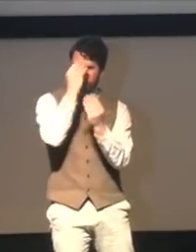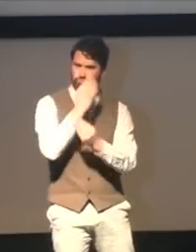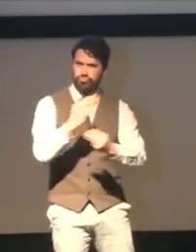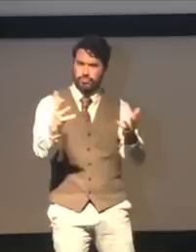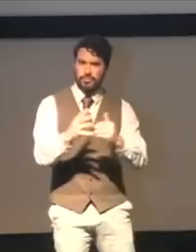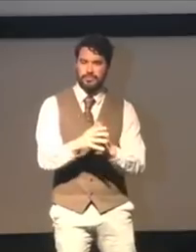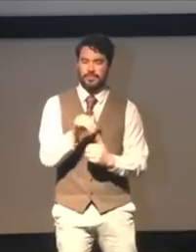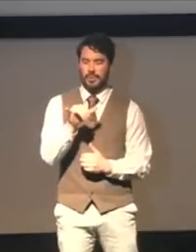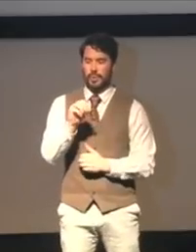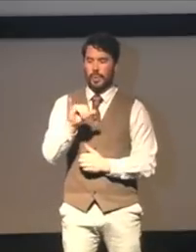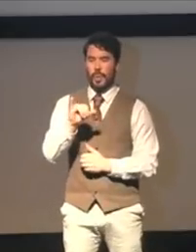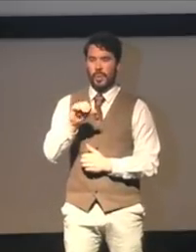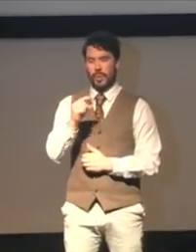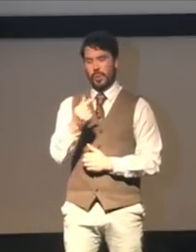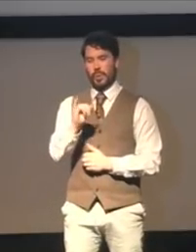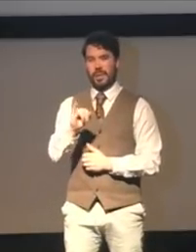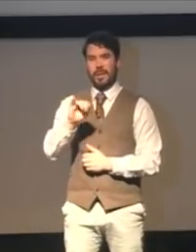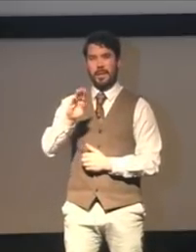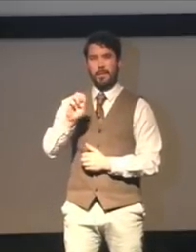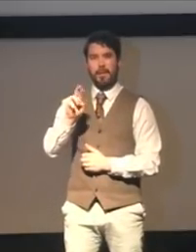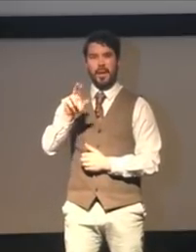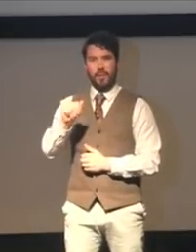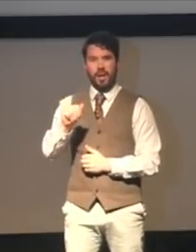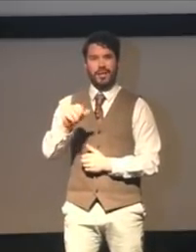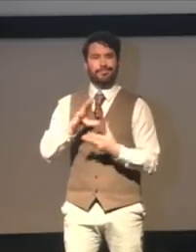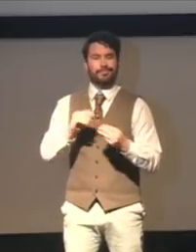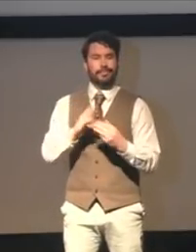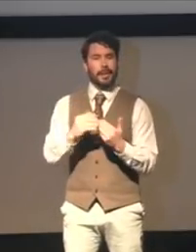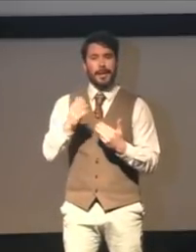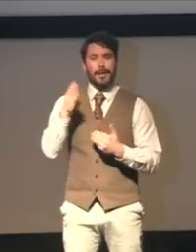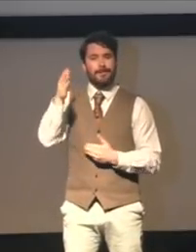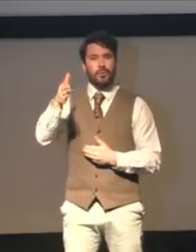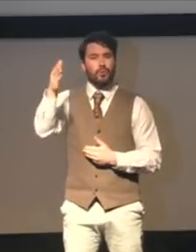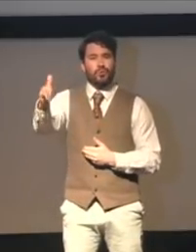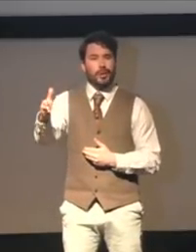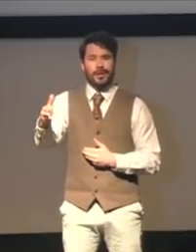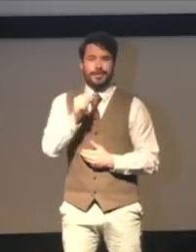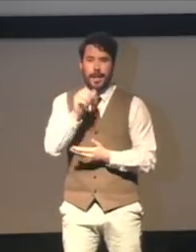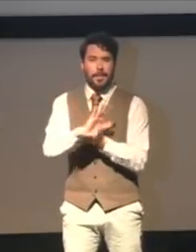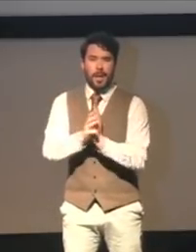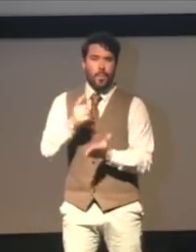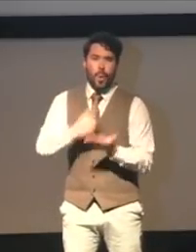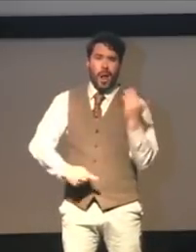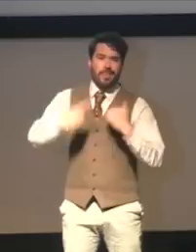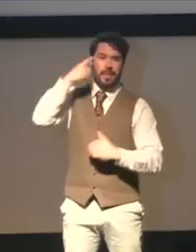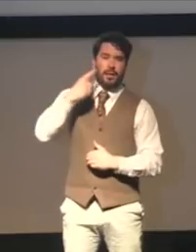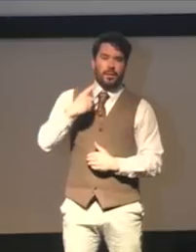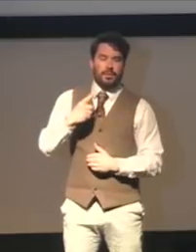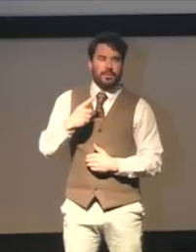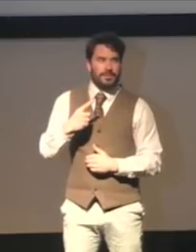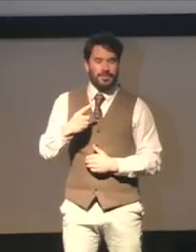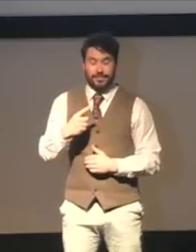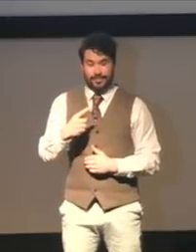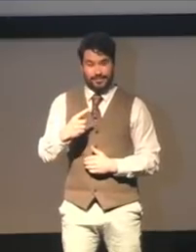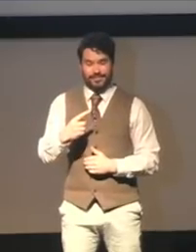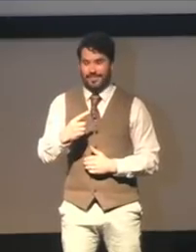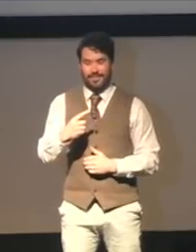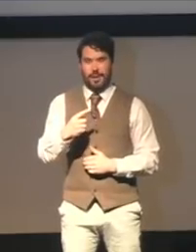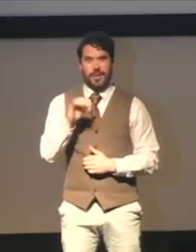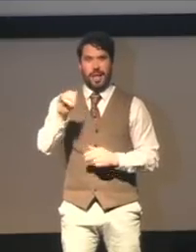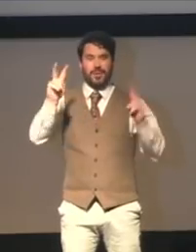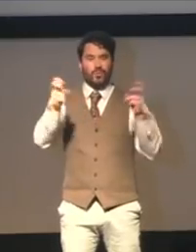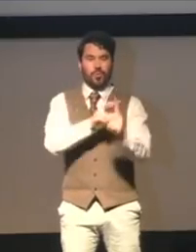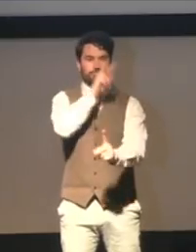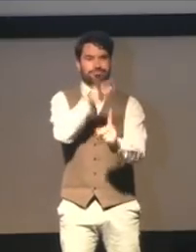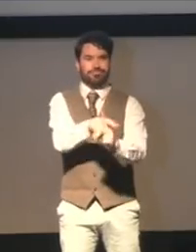Yogi Berra once said, "The future ain't what it used to be." And no time can I remember is that a more appropriate quote than